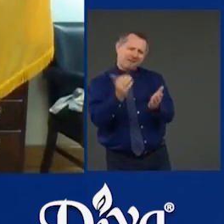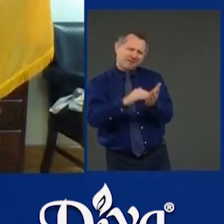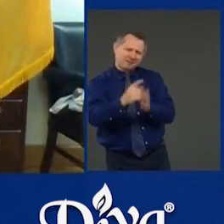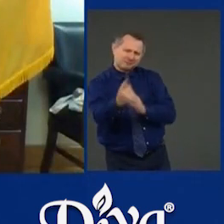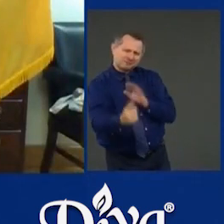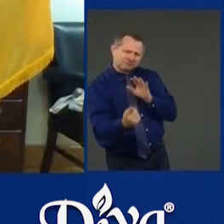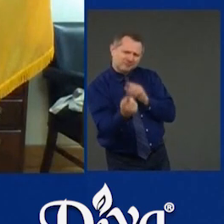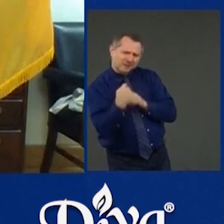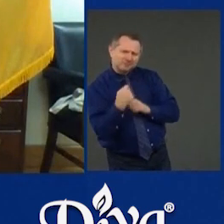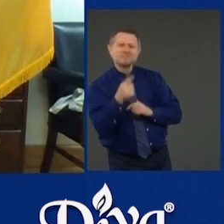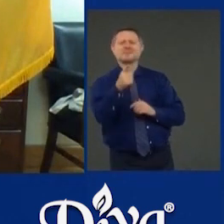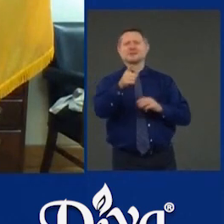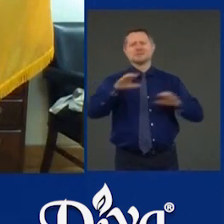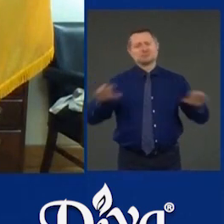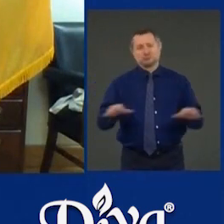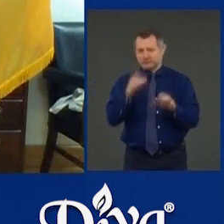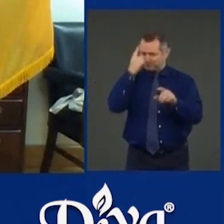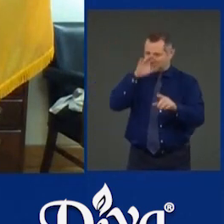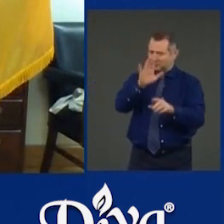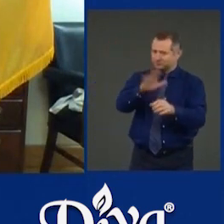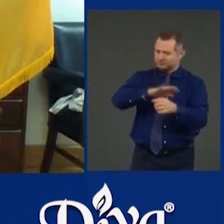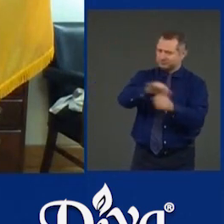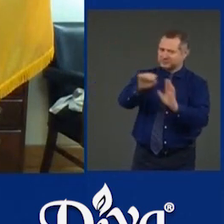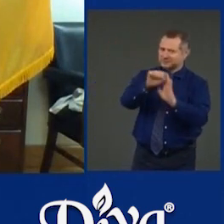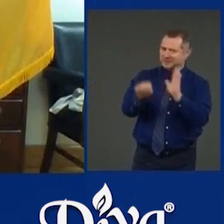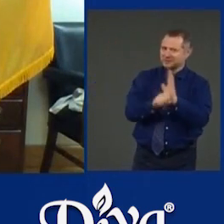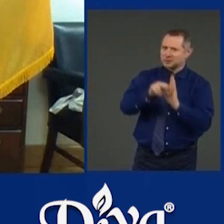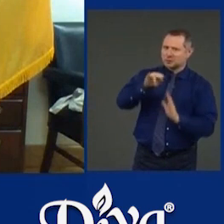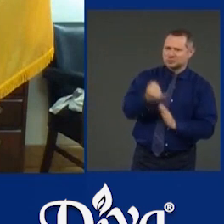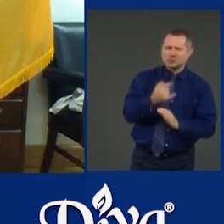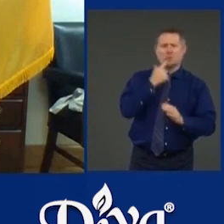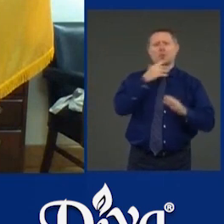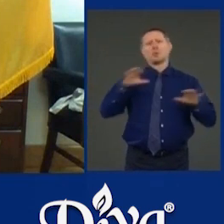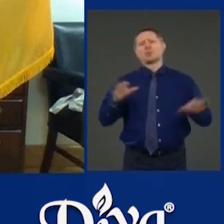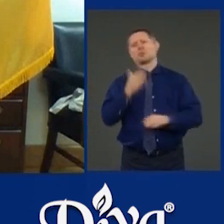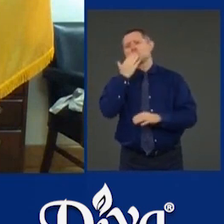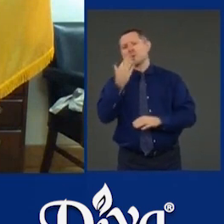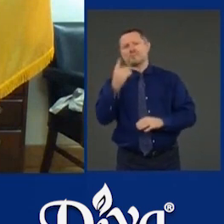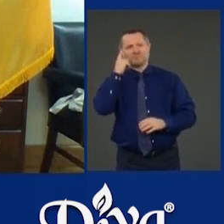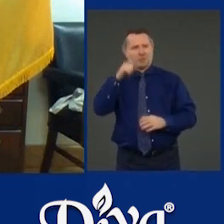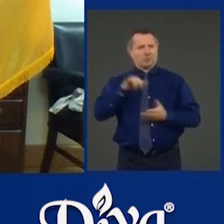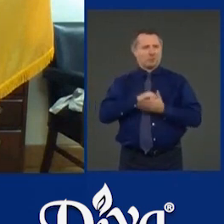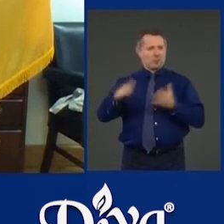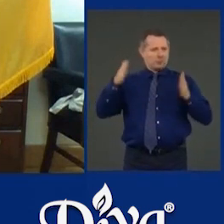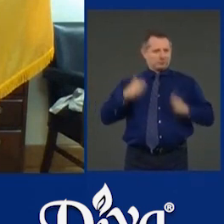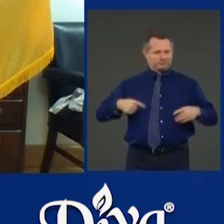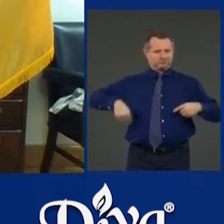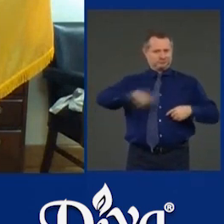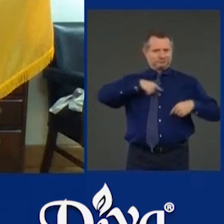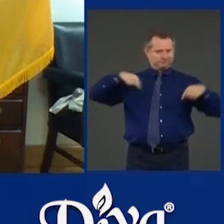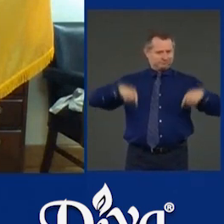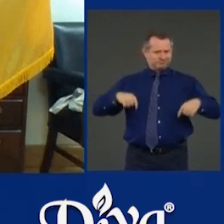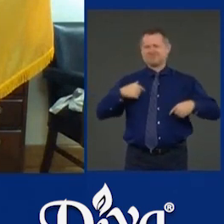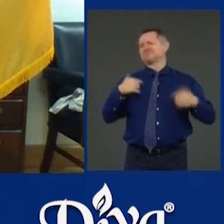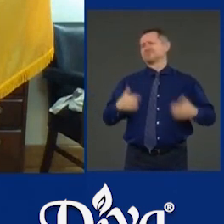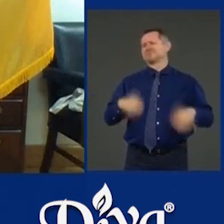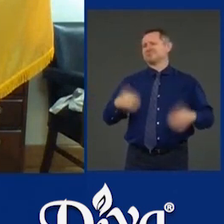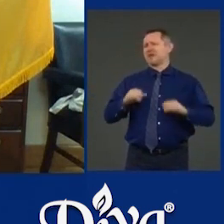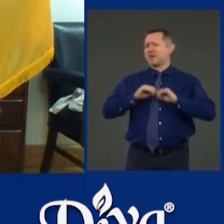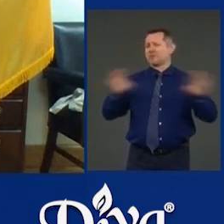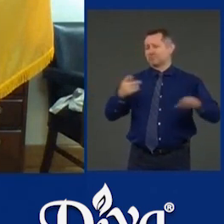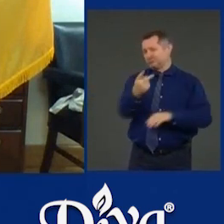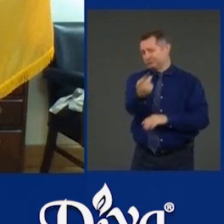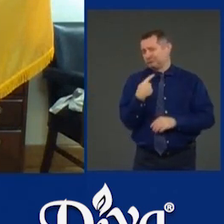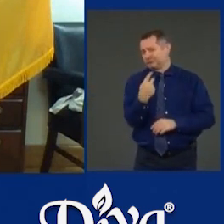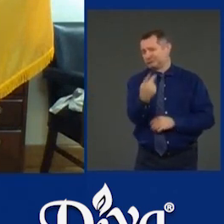not just for New Jersey, thank you for what you've done for New Yorkers. And there's no doubt that our partnership has made it better